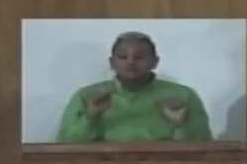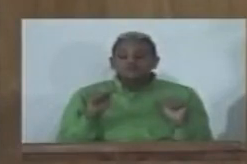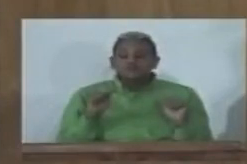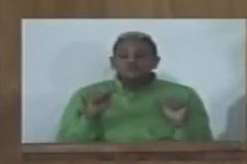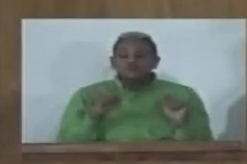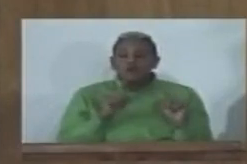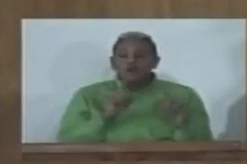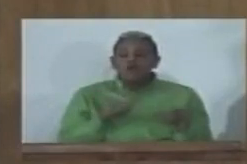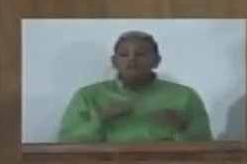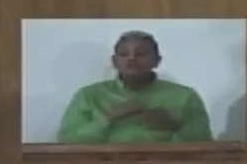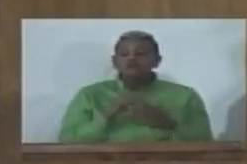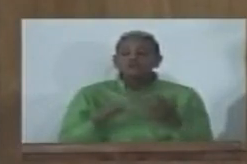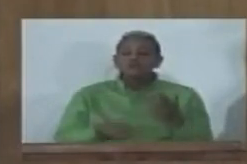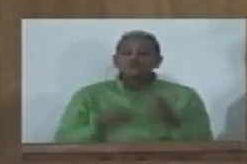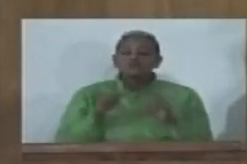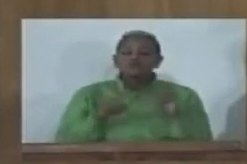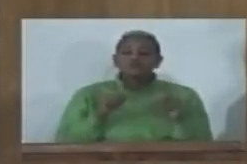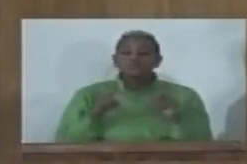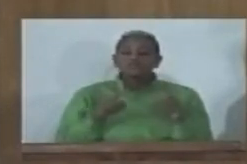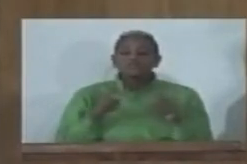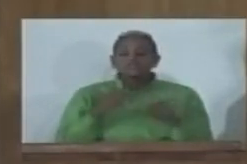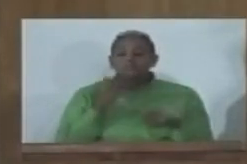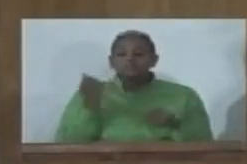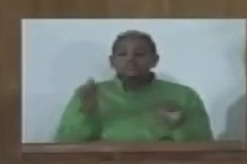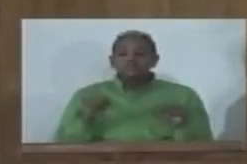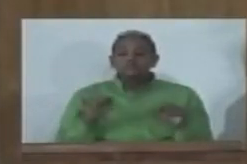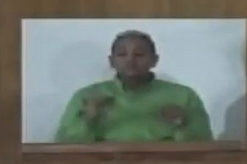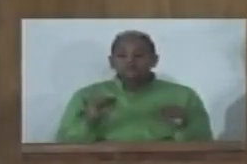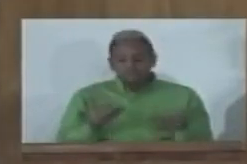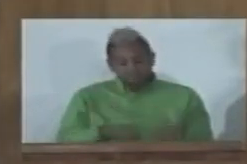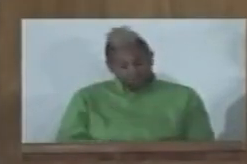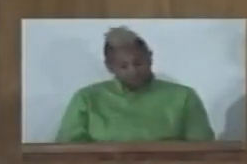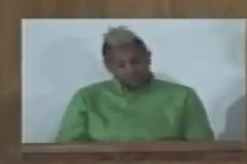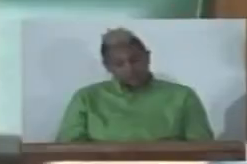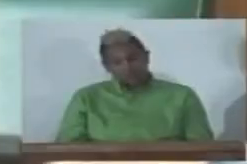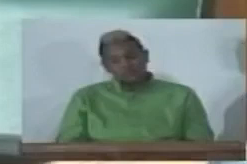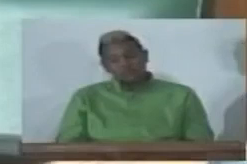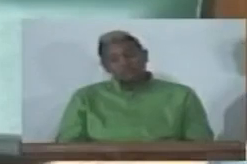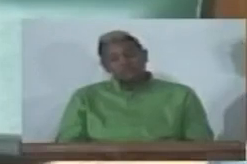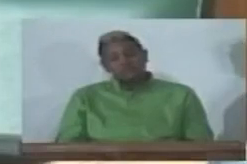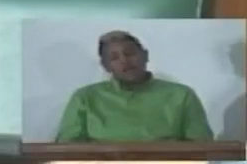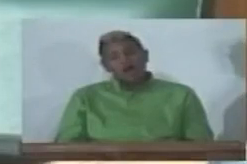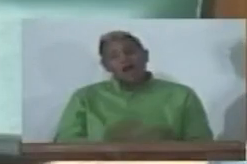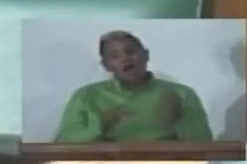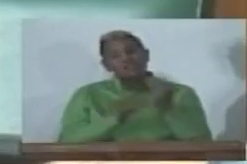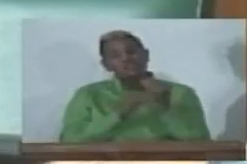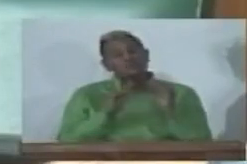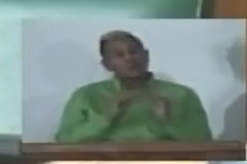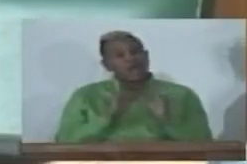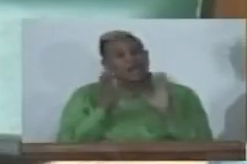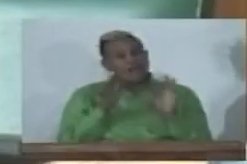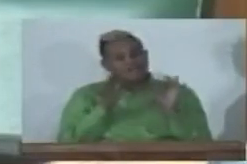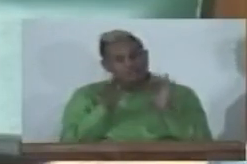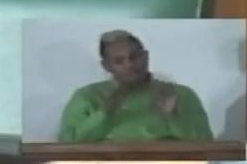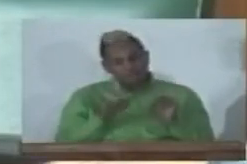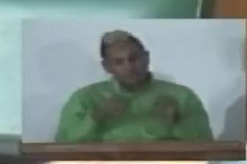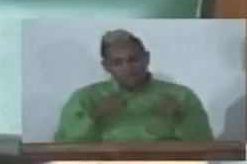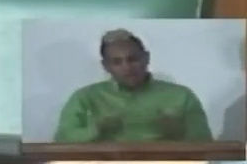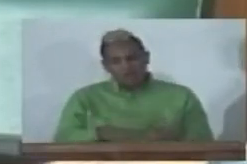answer those questions as best as possible, as well as to clarify. So,